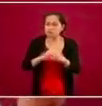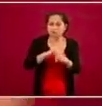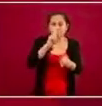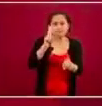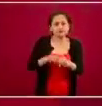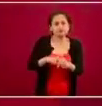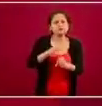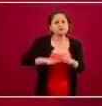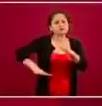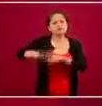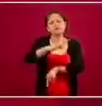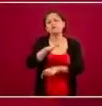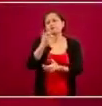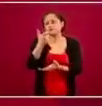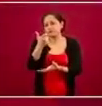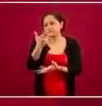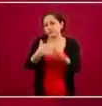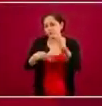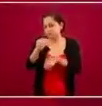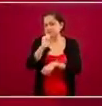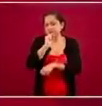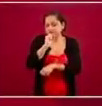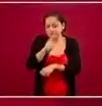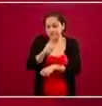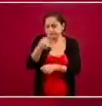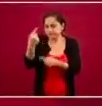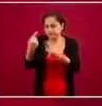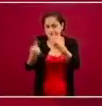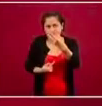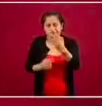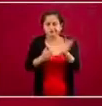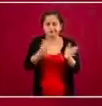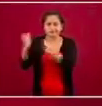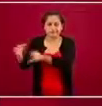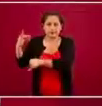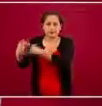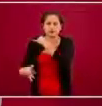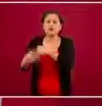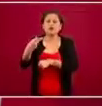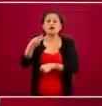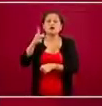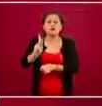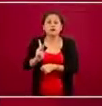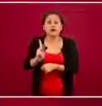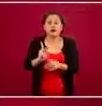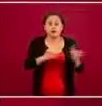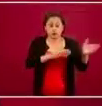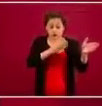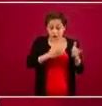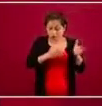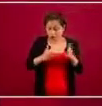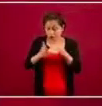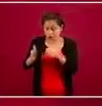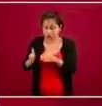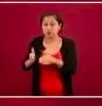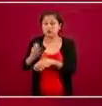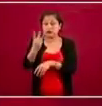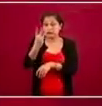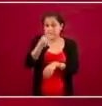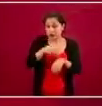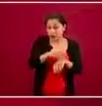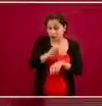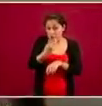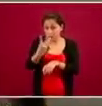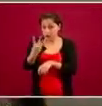phase 3, which would be the one that we will move forward to eventually. But